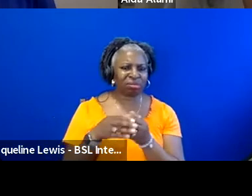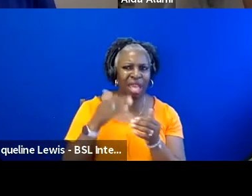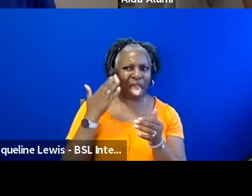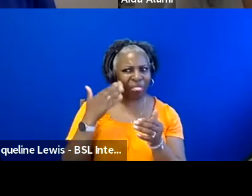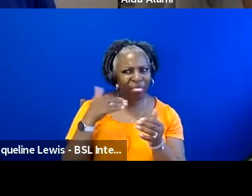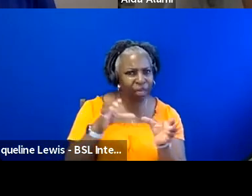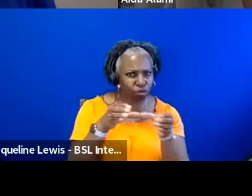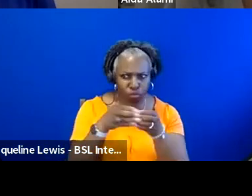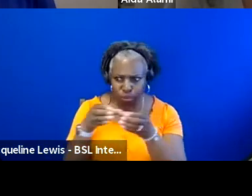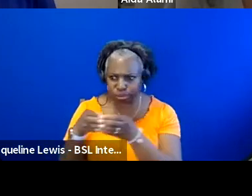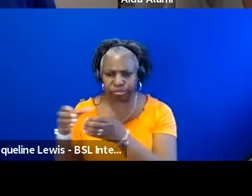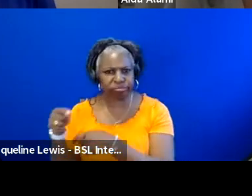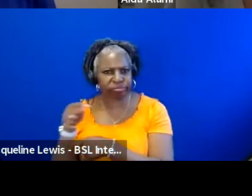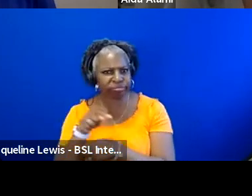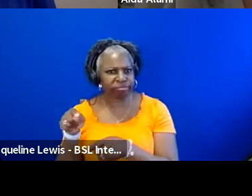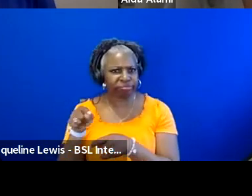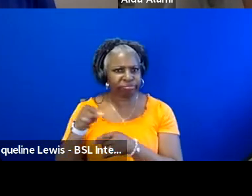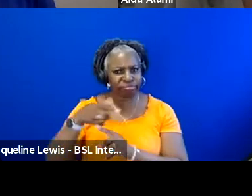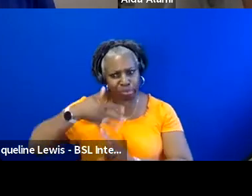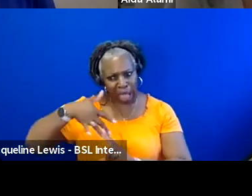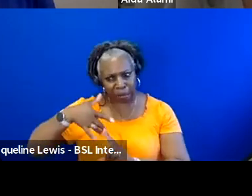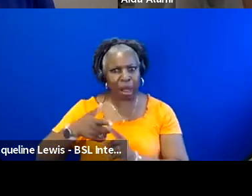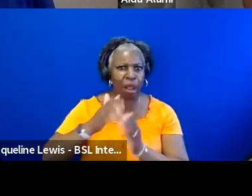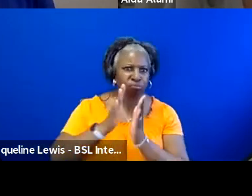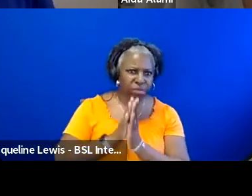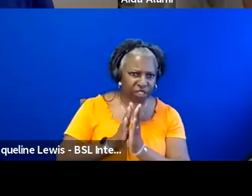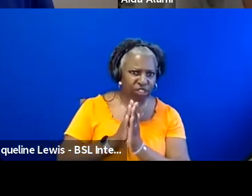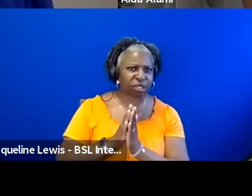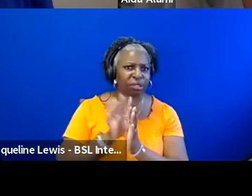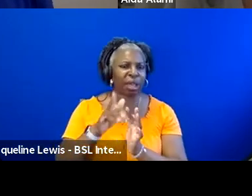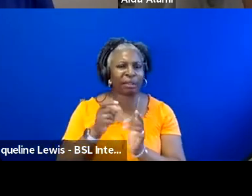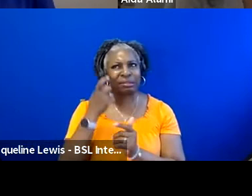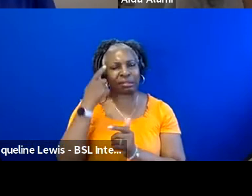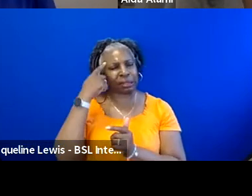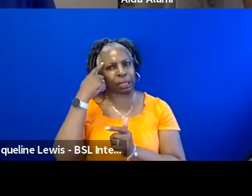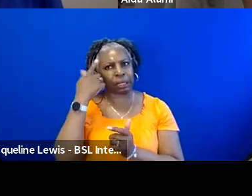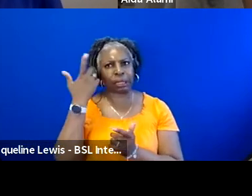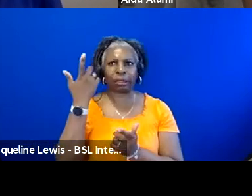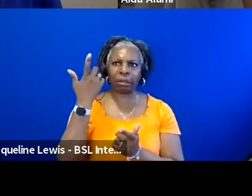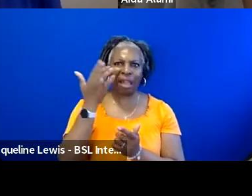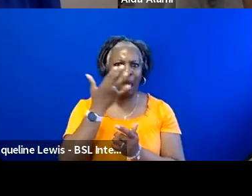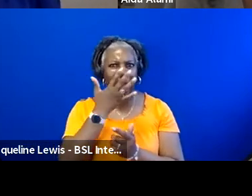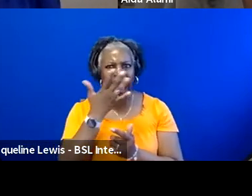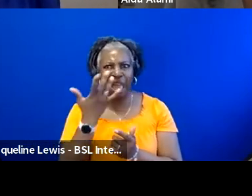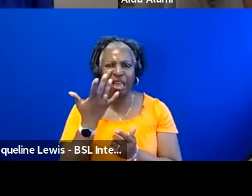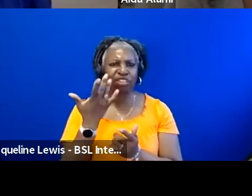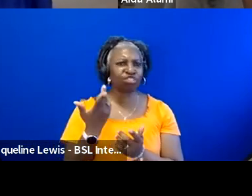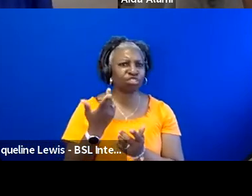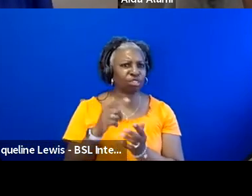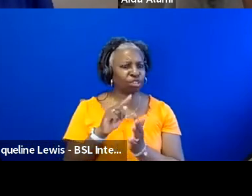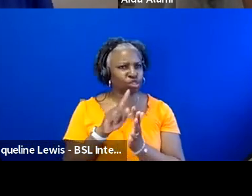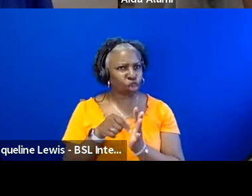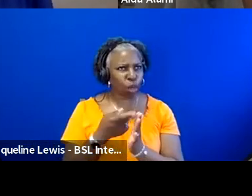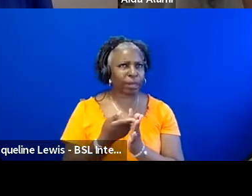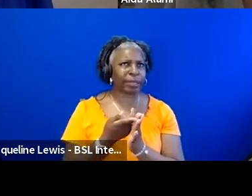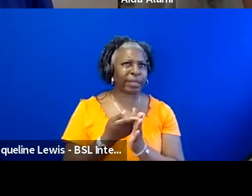nationalities, different backgrounds, different religious backgrounds, so on. So I had to be thinking even about age, even about type of journalists